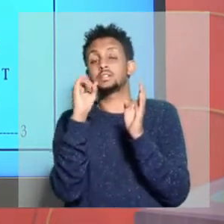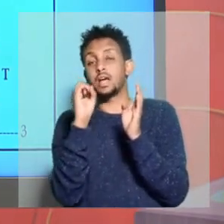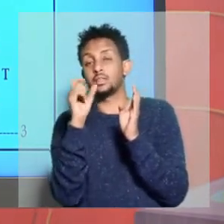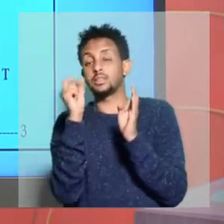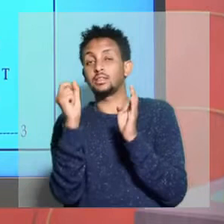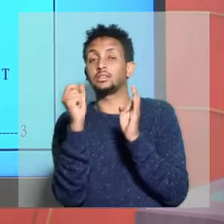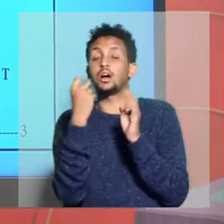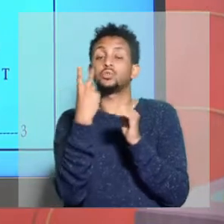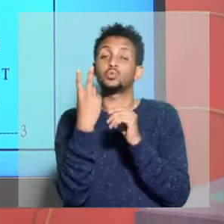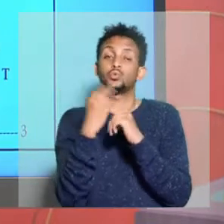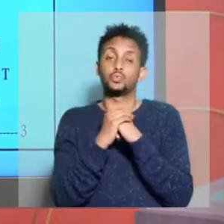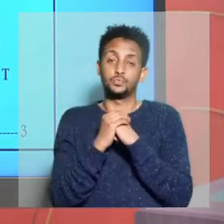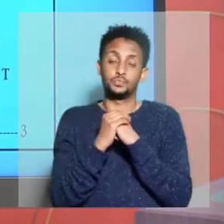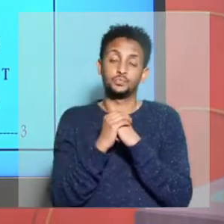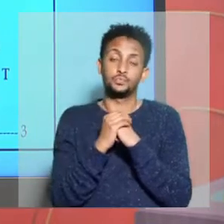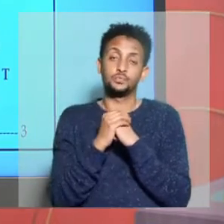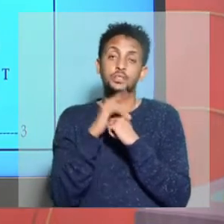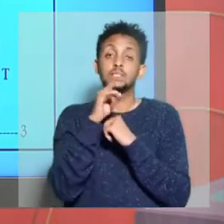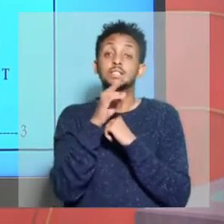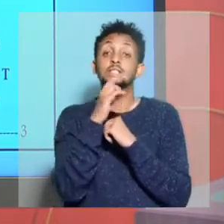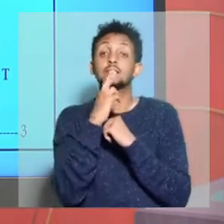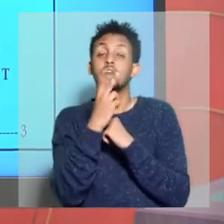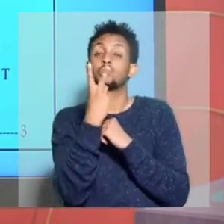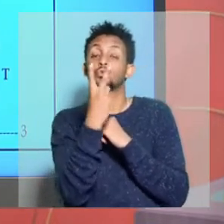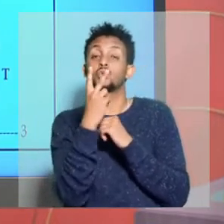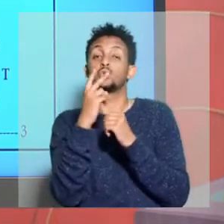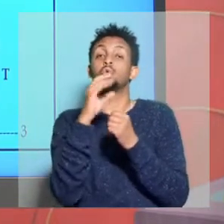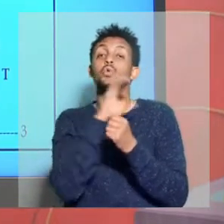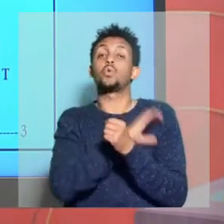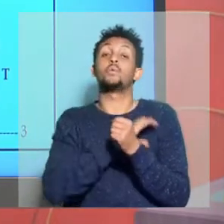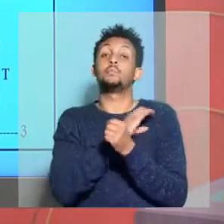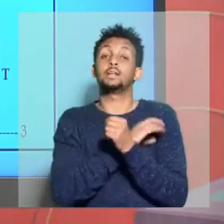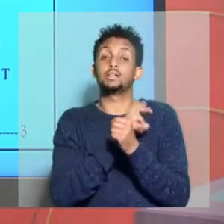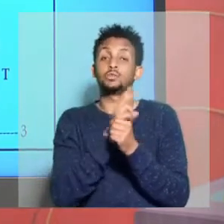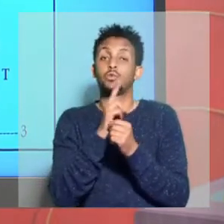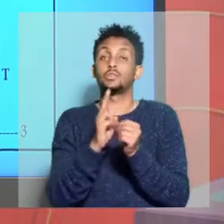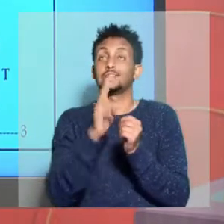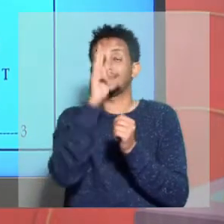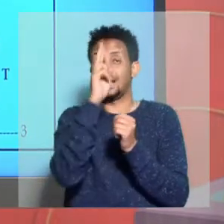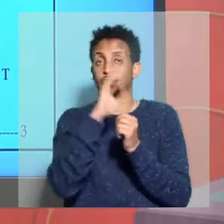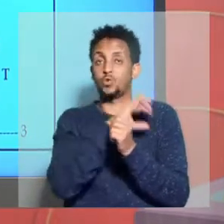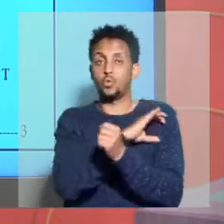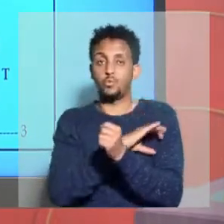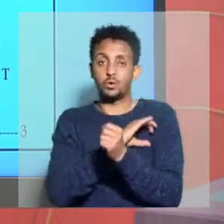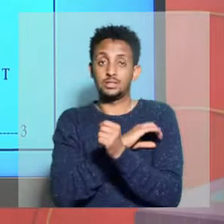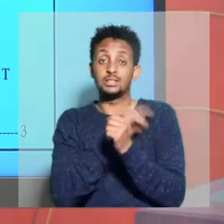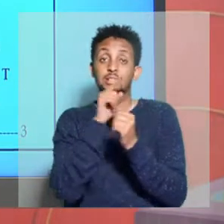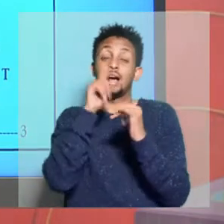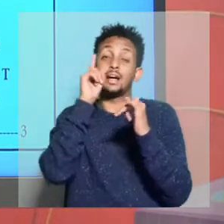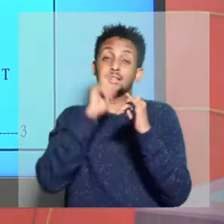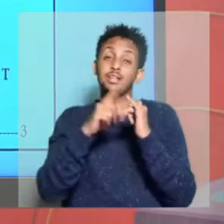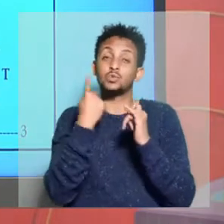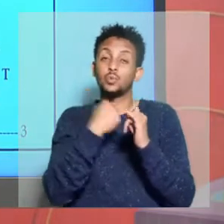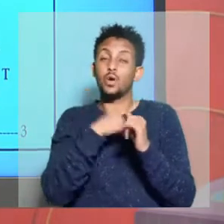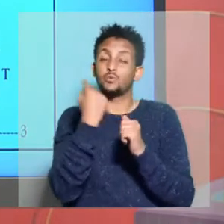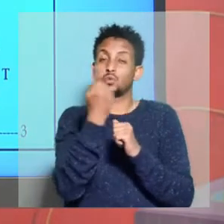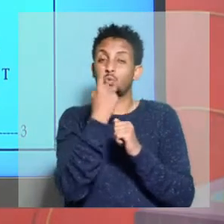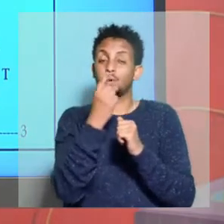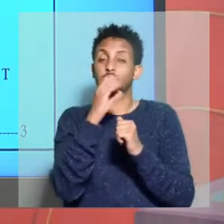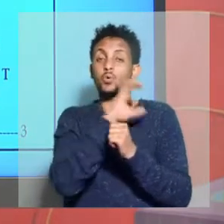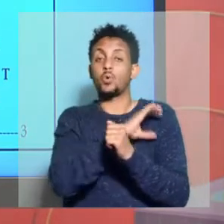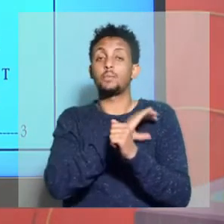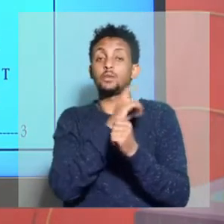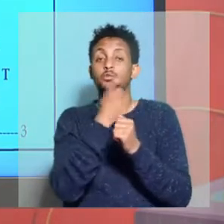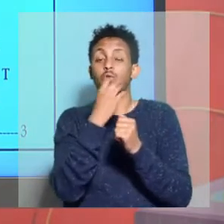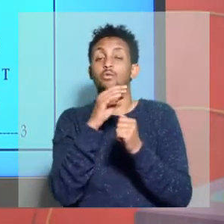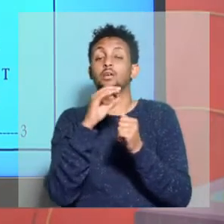T2 sine theta 2. These are the two components, the vertical components. And at last, you have only components